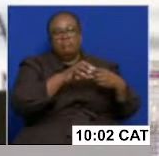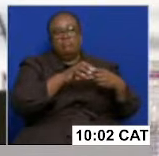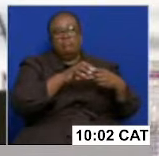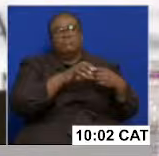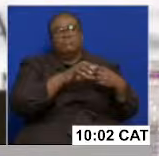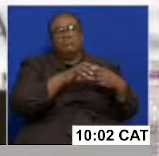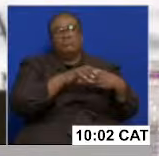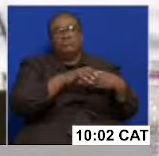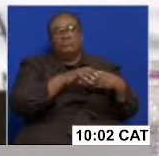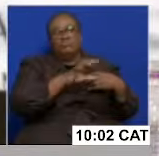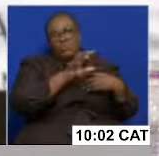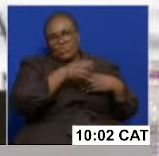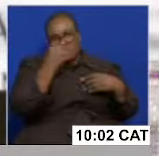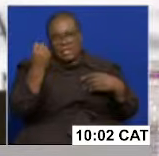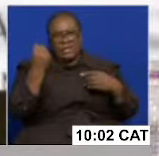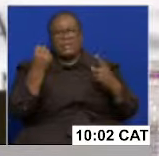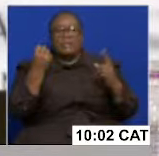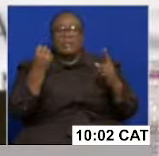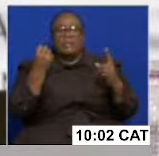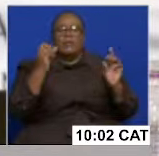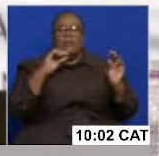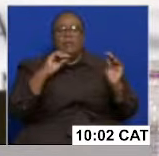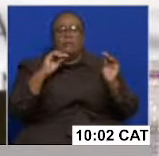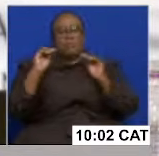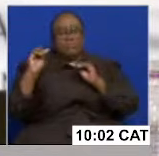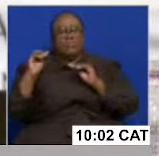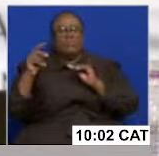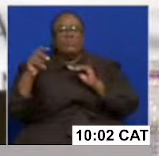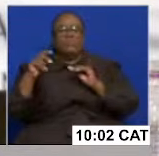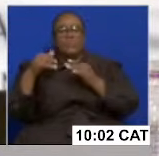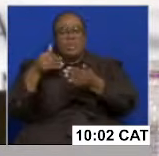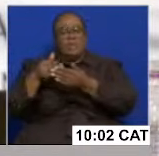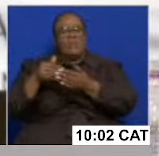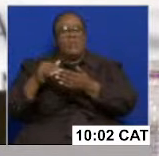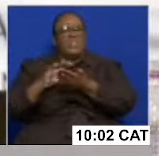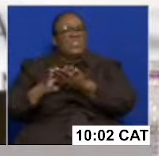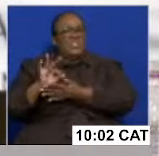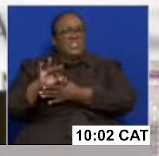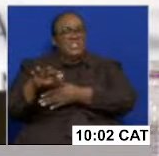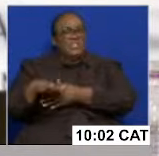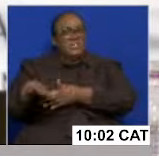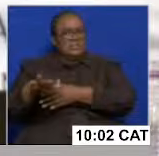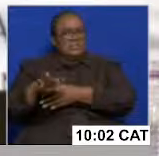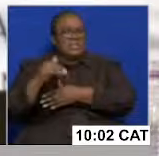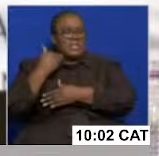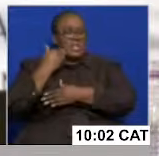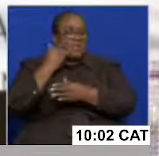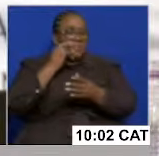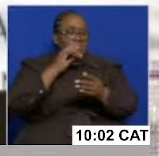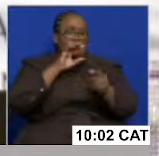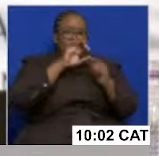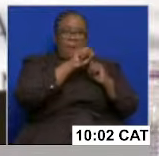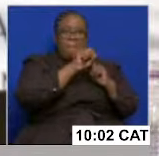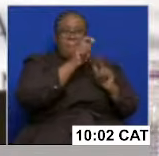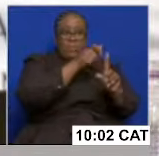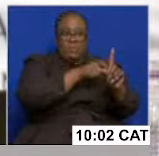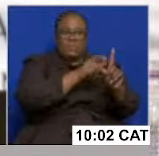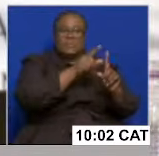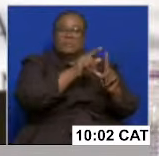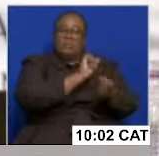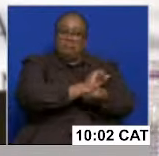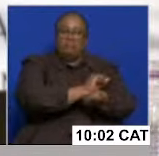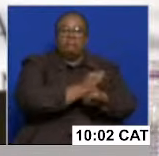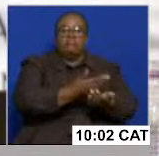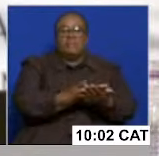13, and then if we found the suspect, we take the suspect to the nearest police station. Okay,